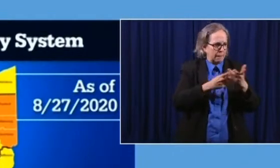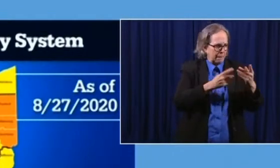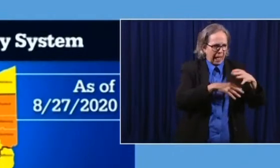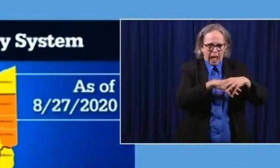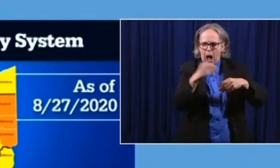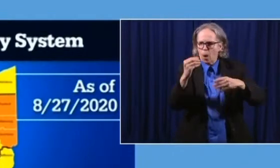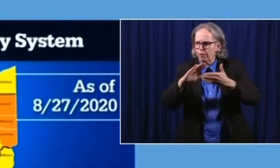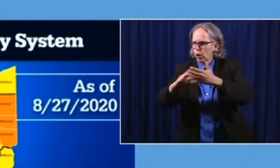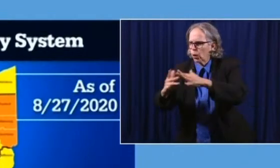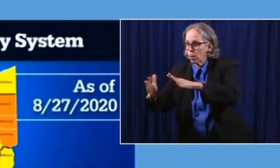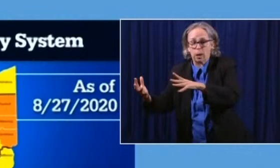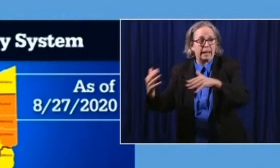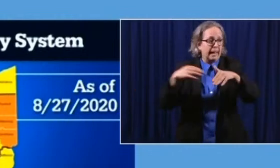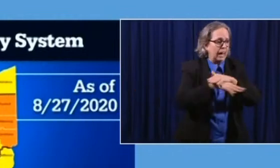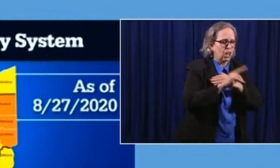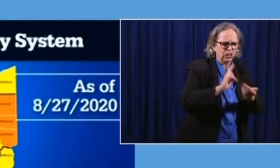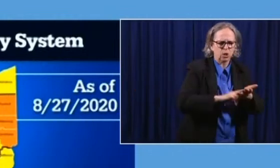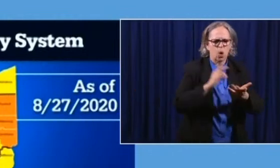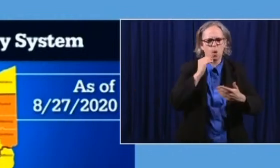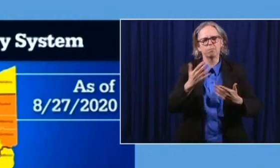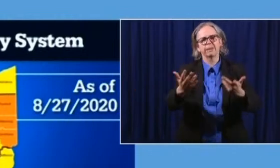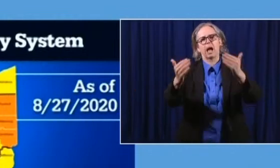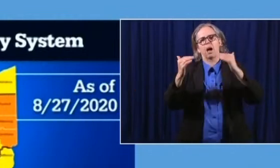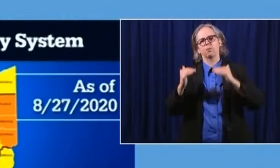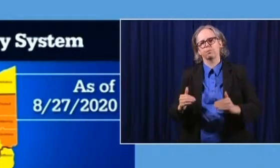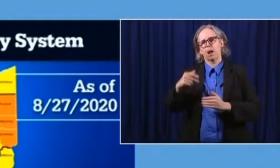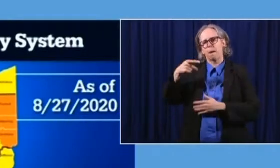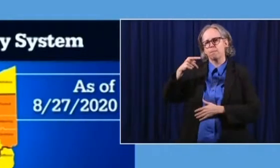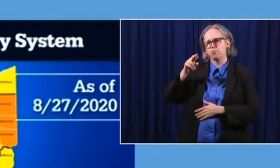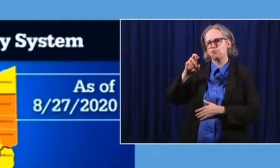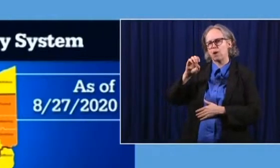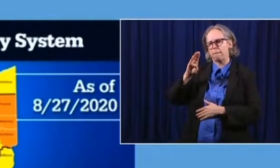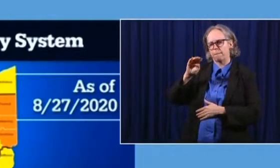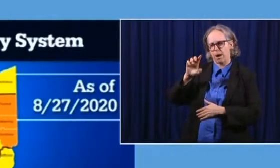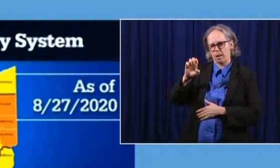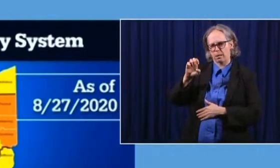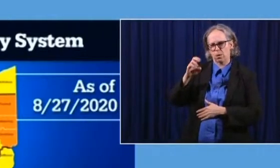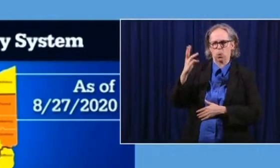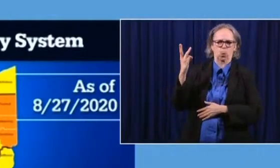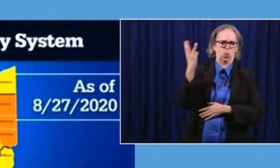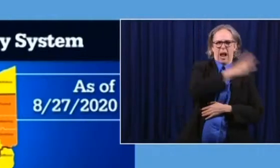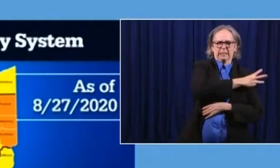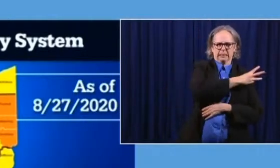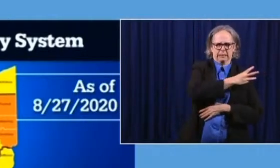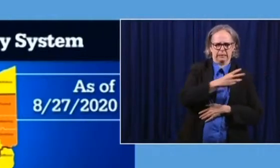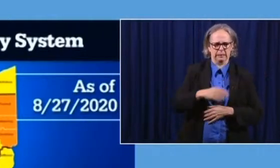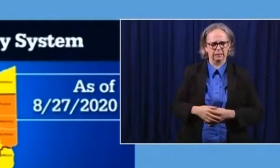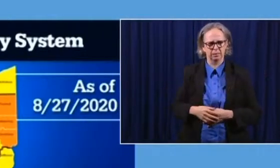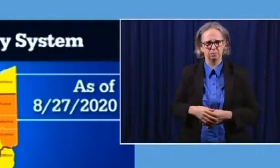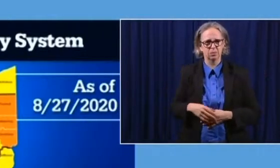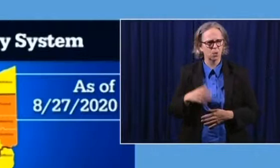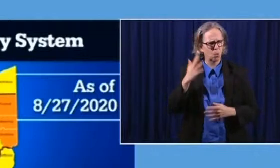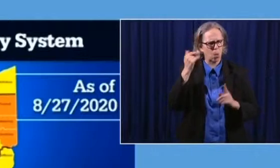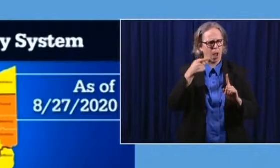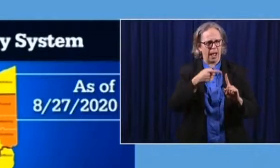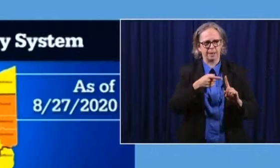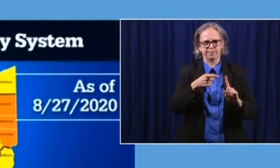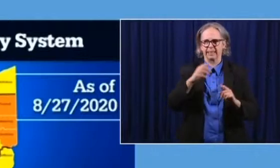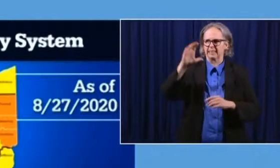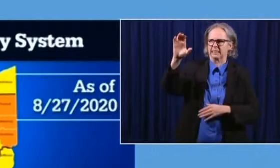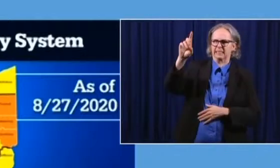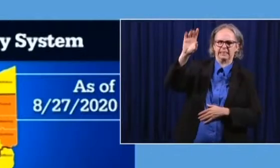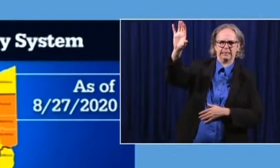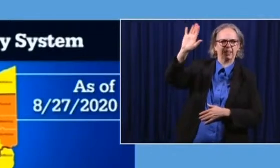County. It is red due to a high incidence numbers. They're red because they meet the CDC's threshold for